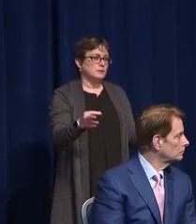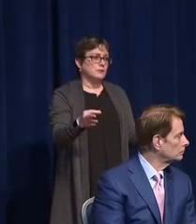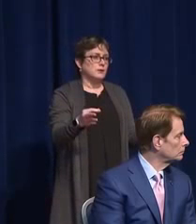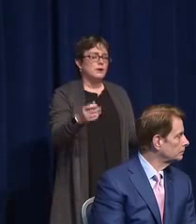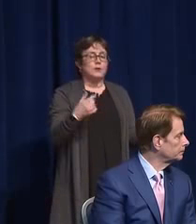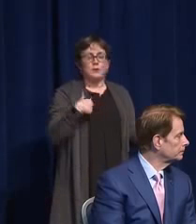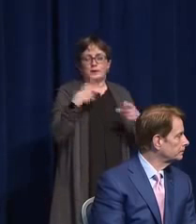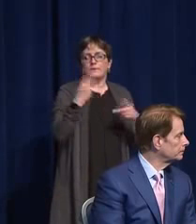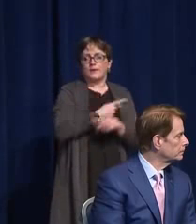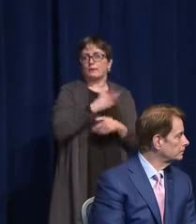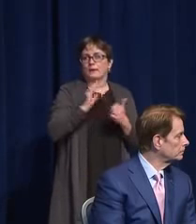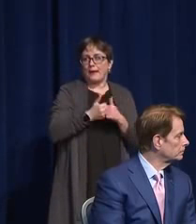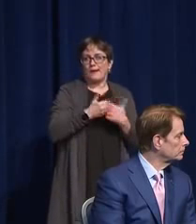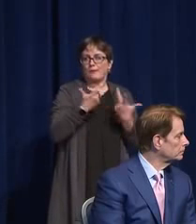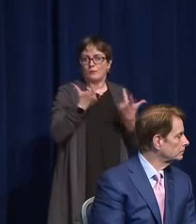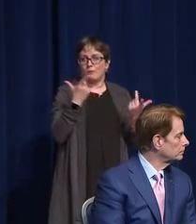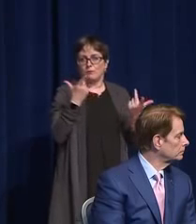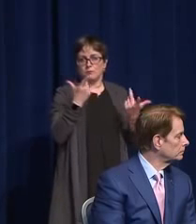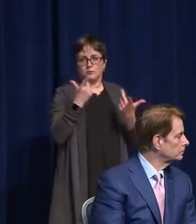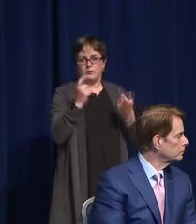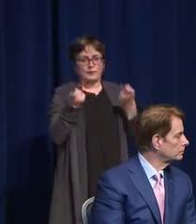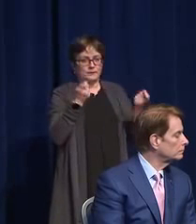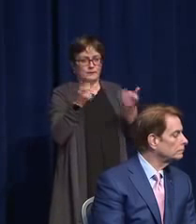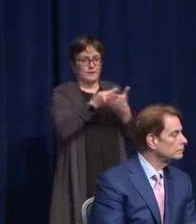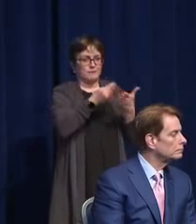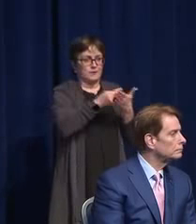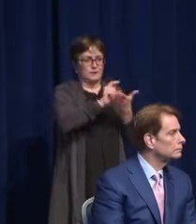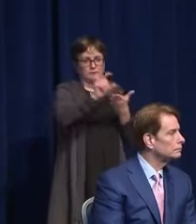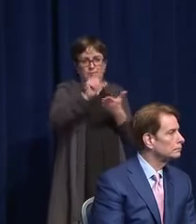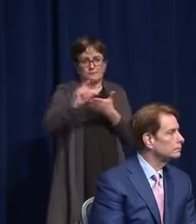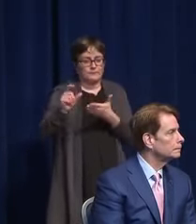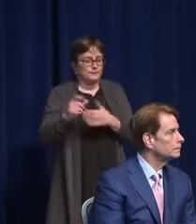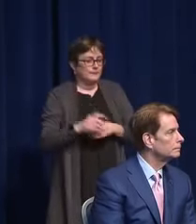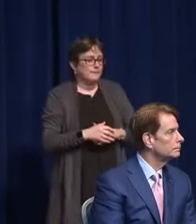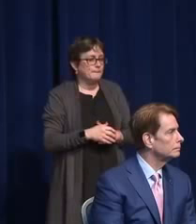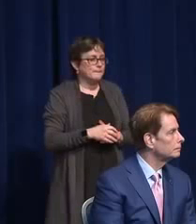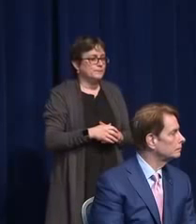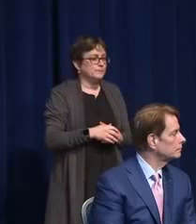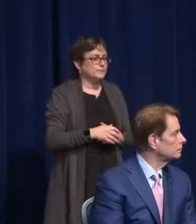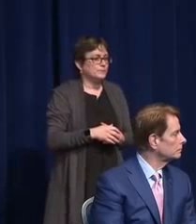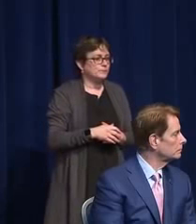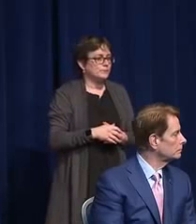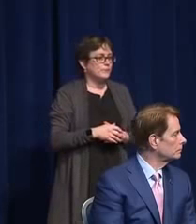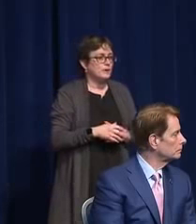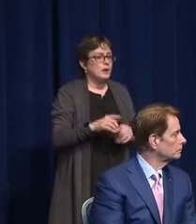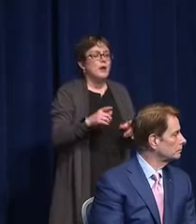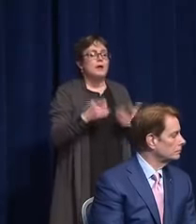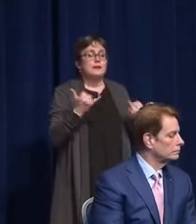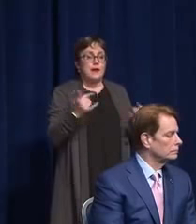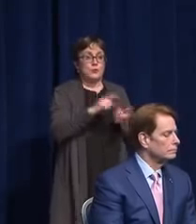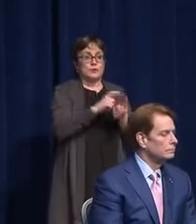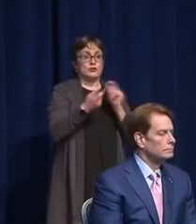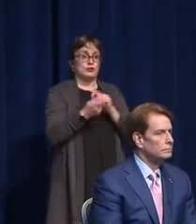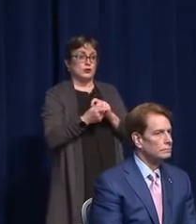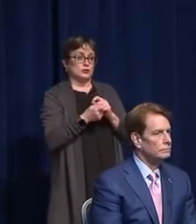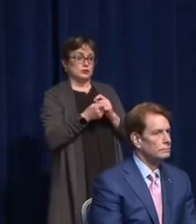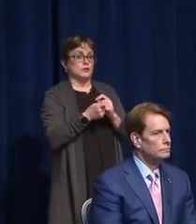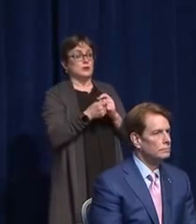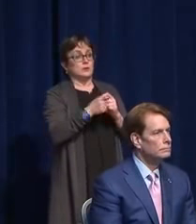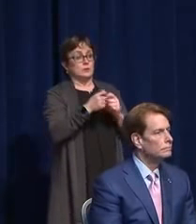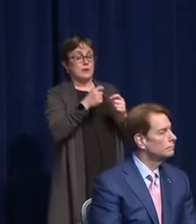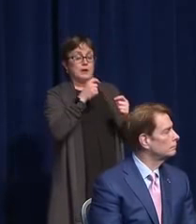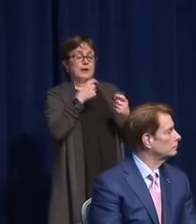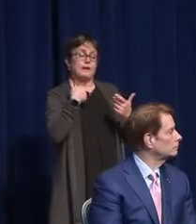accordingly. I could also note that by moving to vote by mail only, there are some